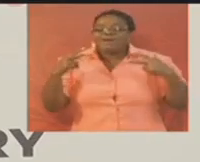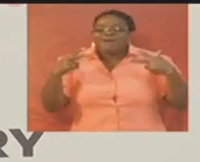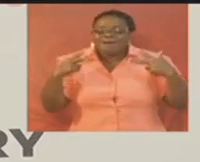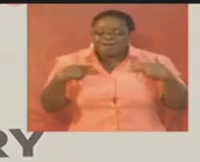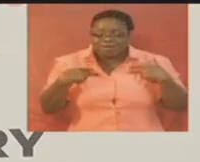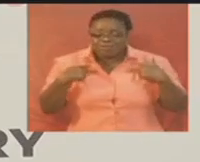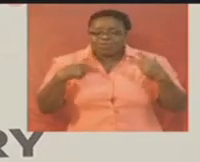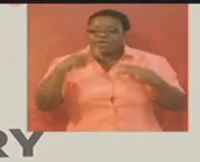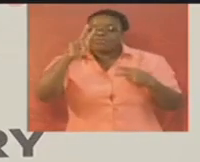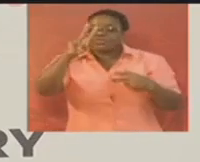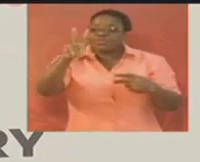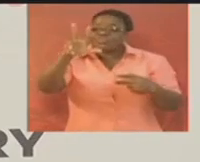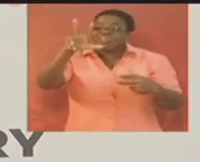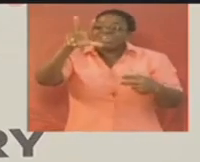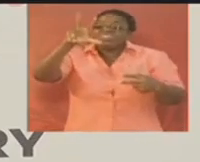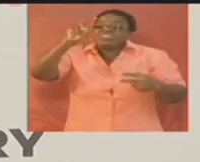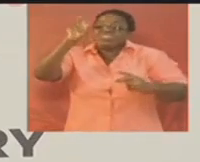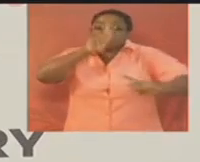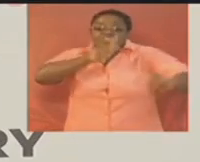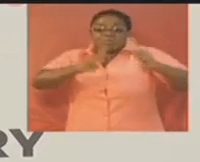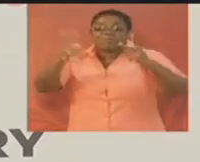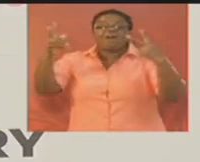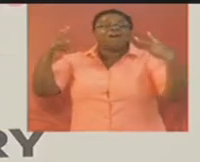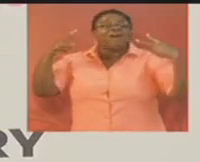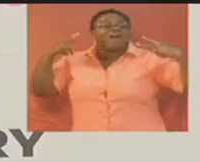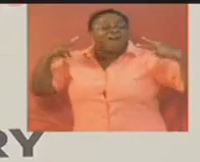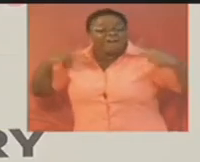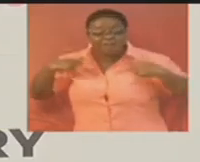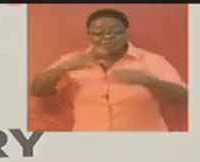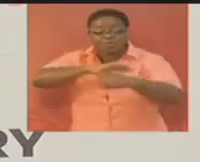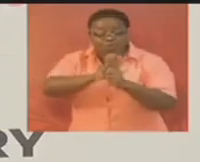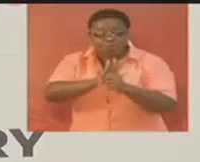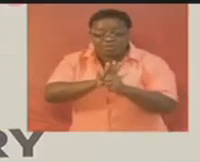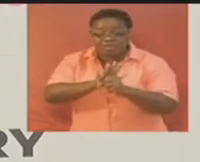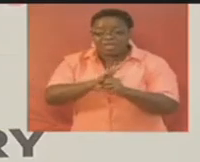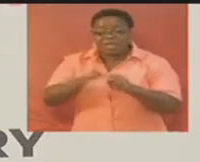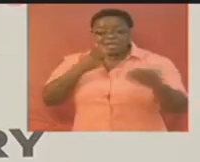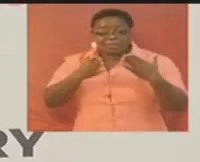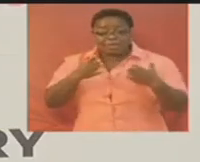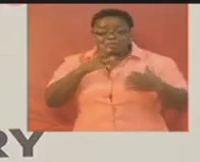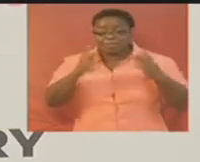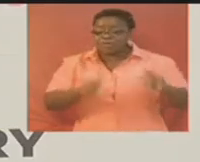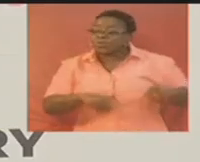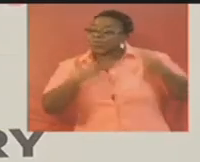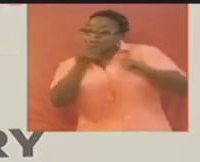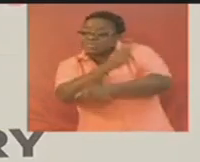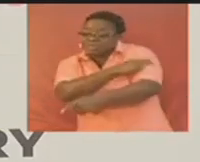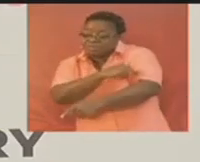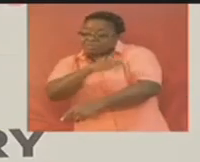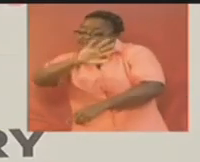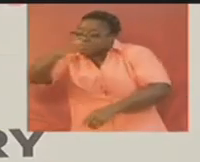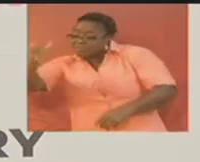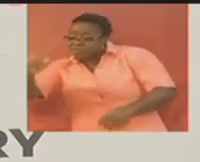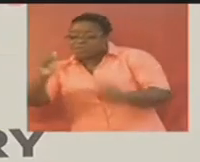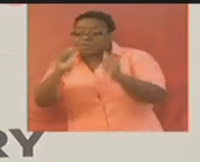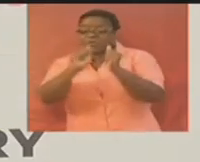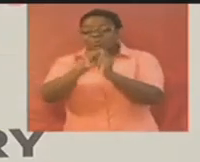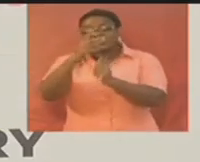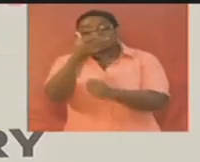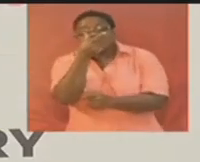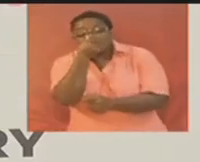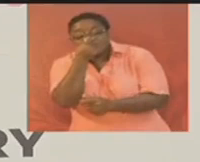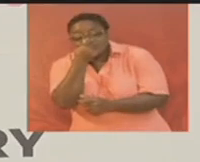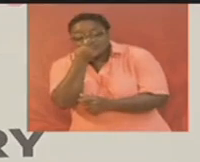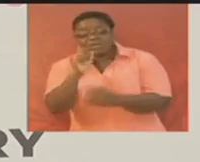we had 230 active cases at this time, and I'm sure we have persons presenting to the facilities with viral-like symptoms that